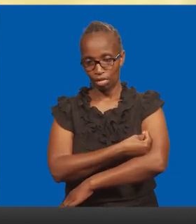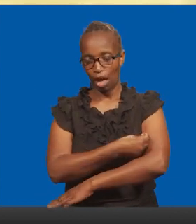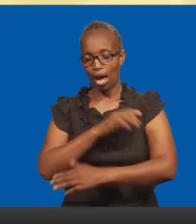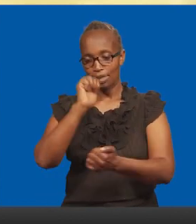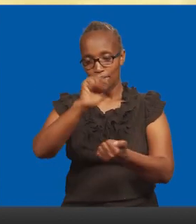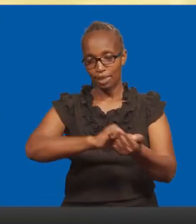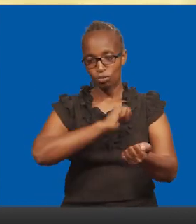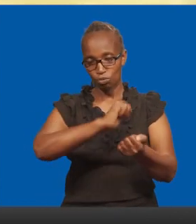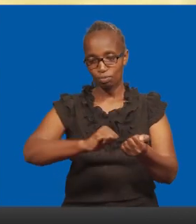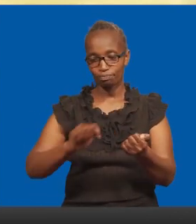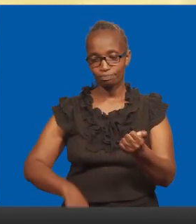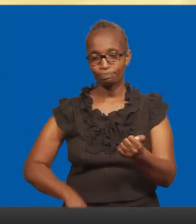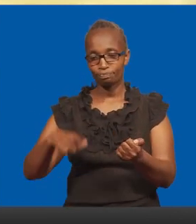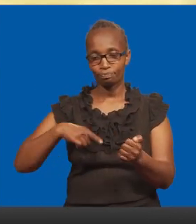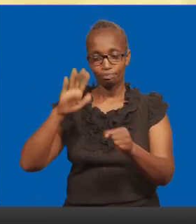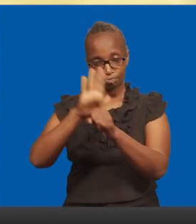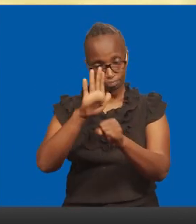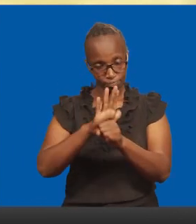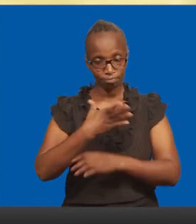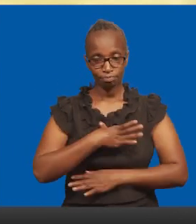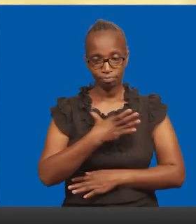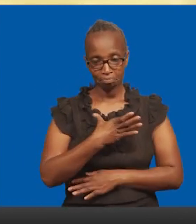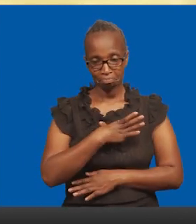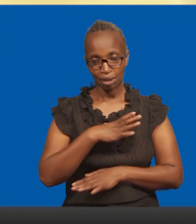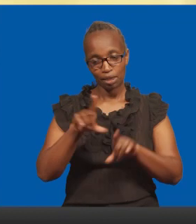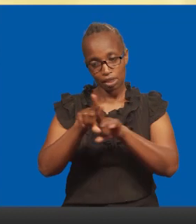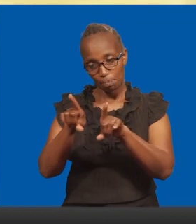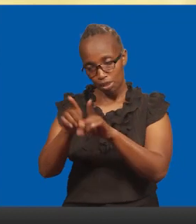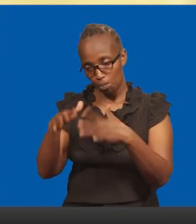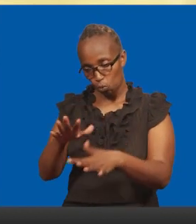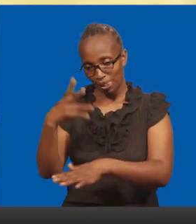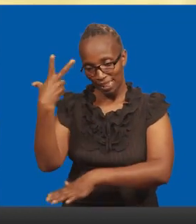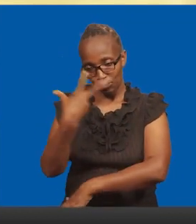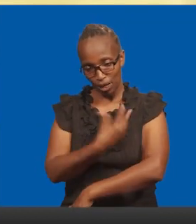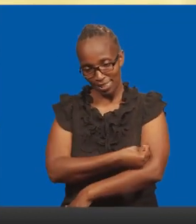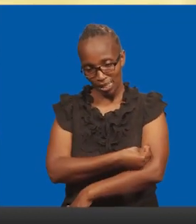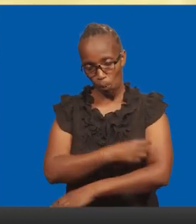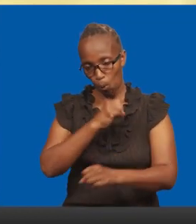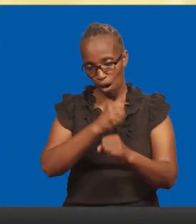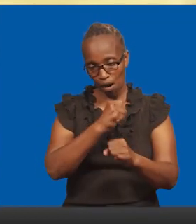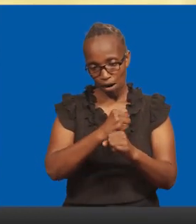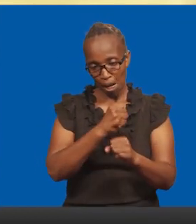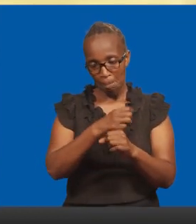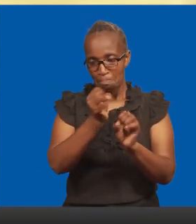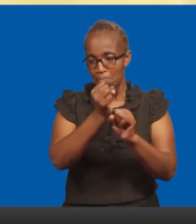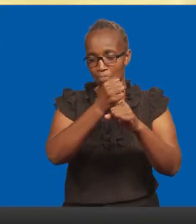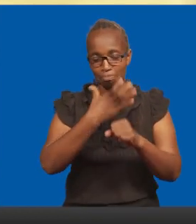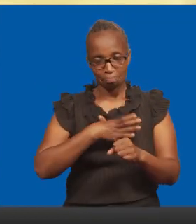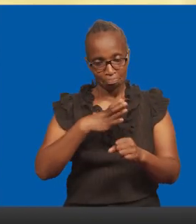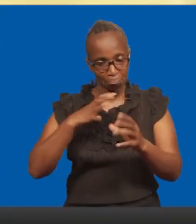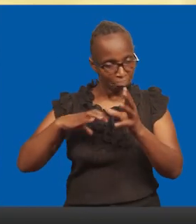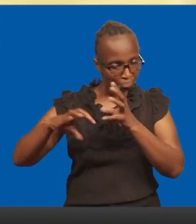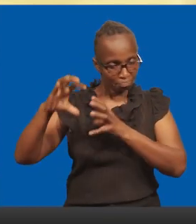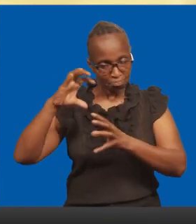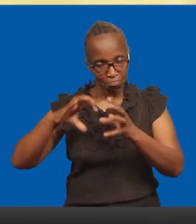Drugs and substance abuse has messed many young people. The way the drugs operate,